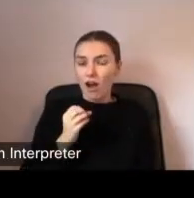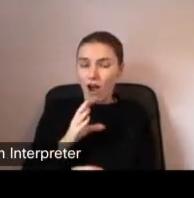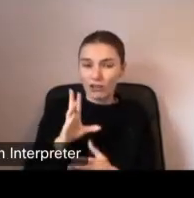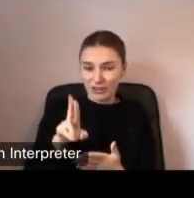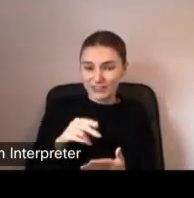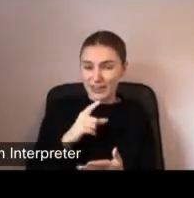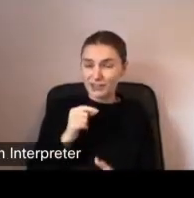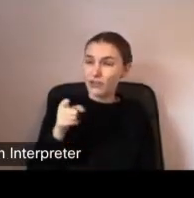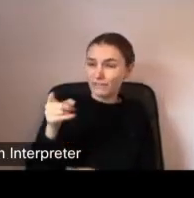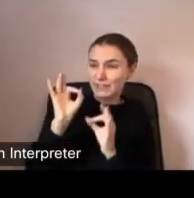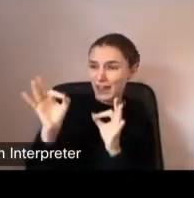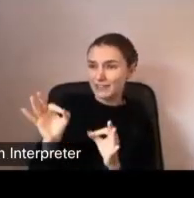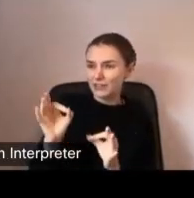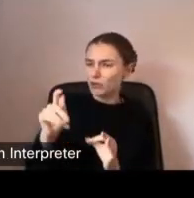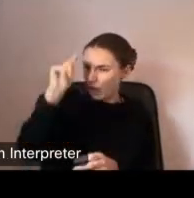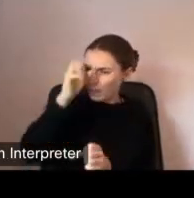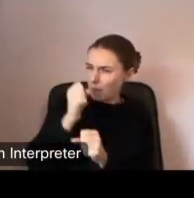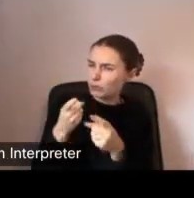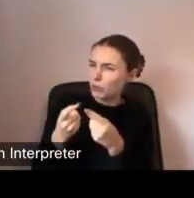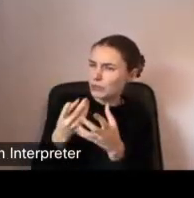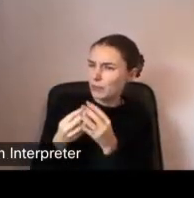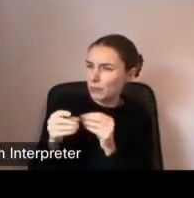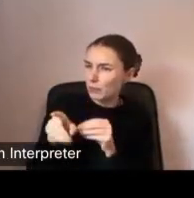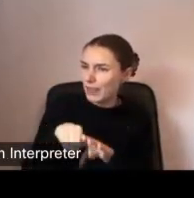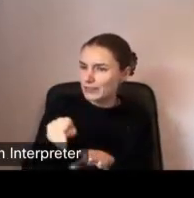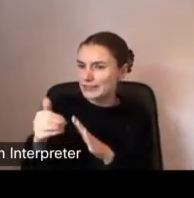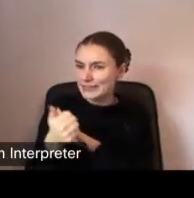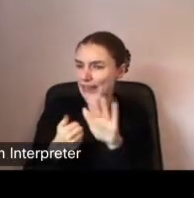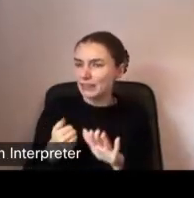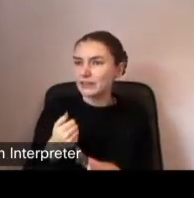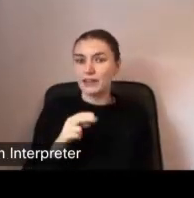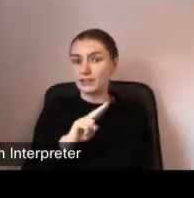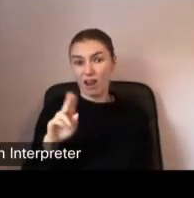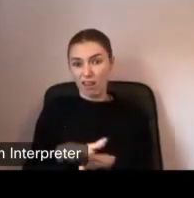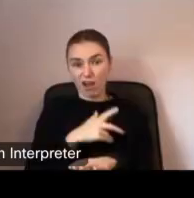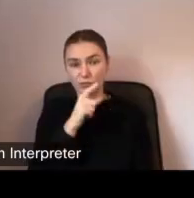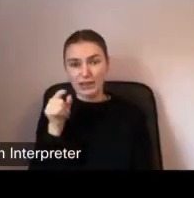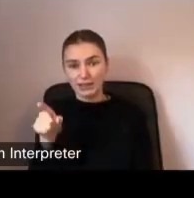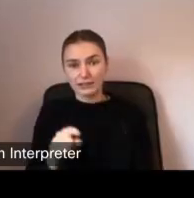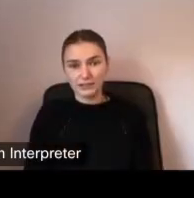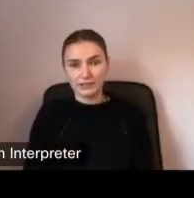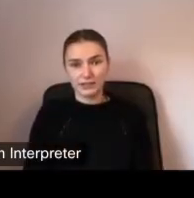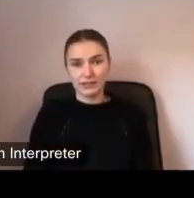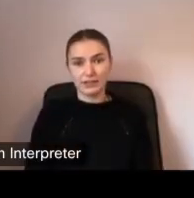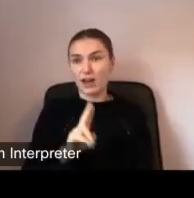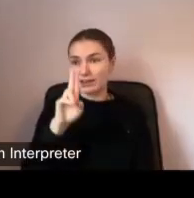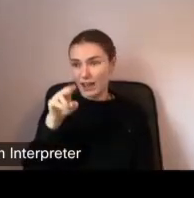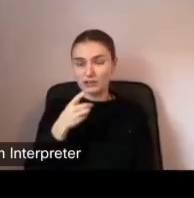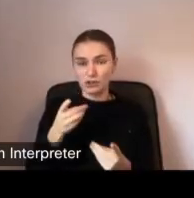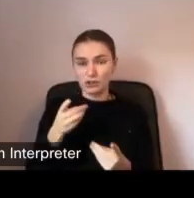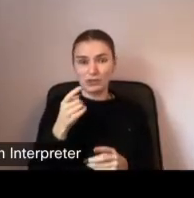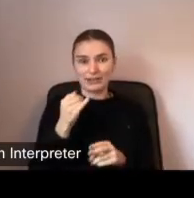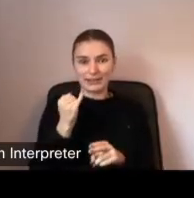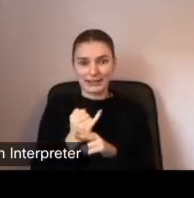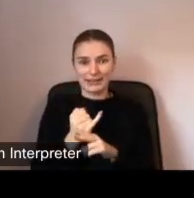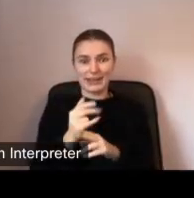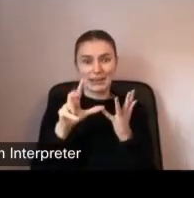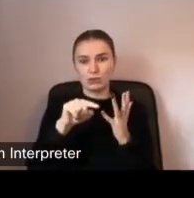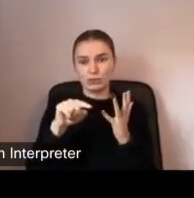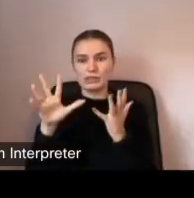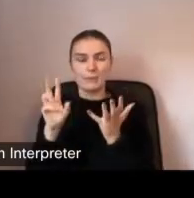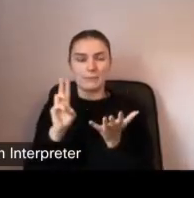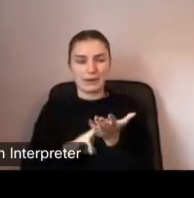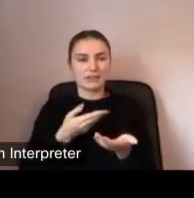thought about doing something with that? Actually, it doesn't take long. I can run that in a 10-minute consultation.